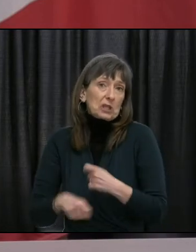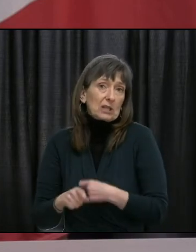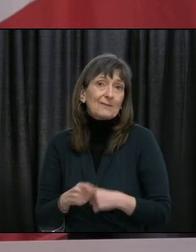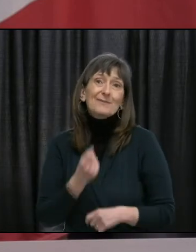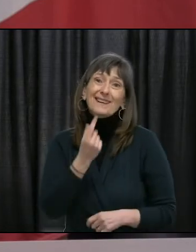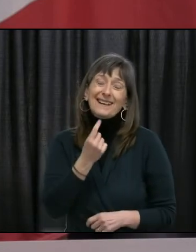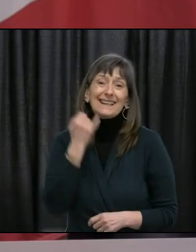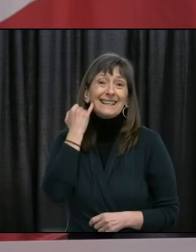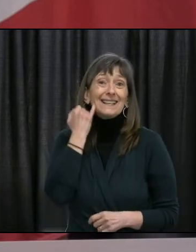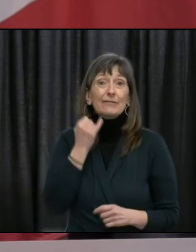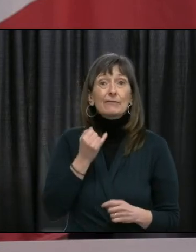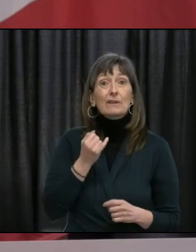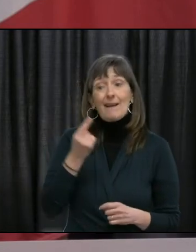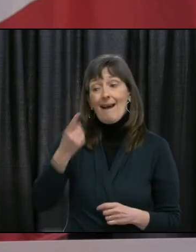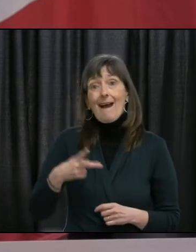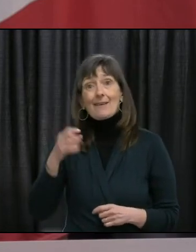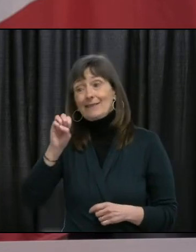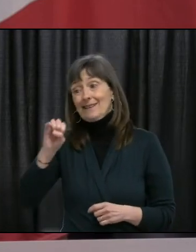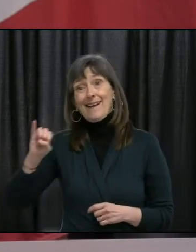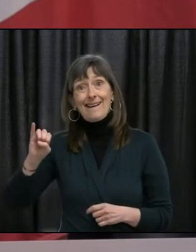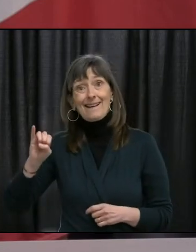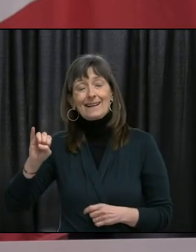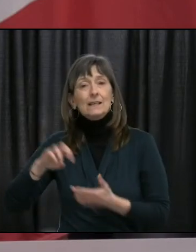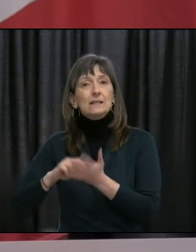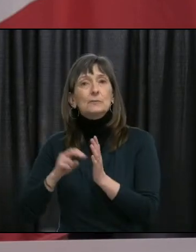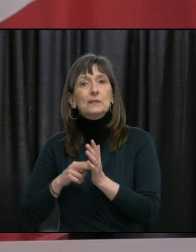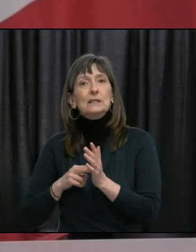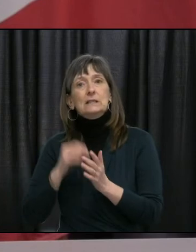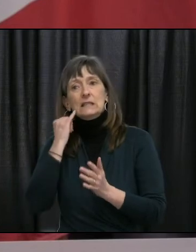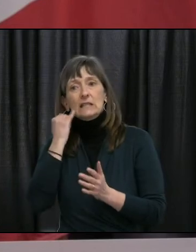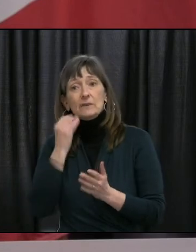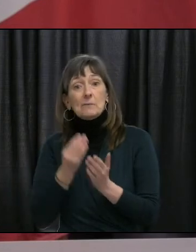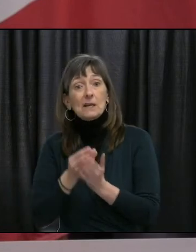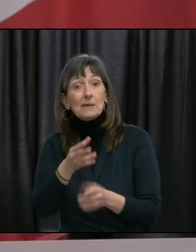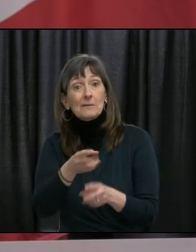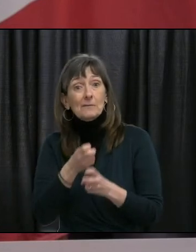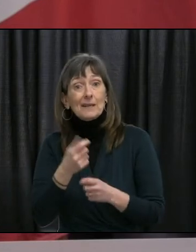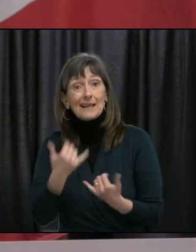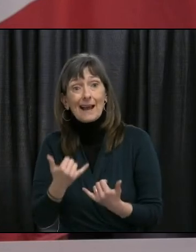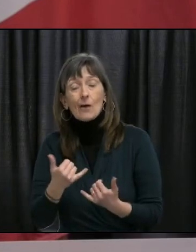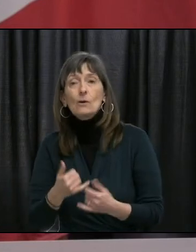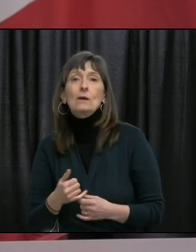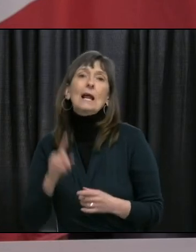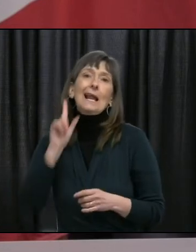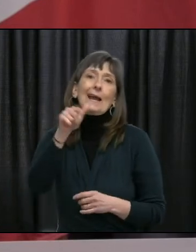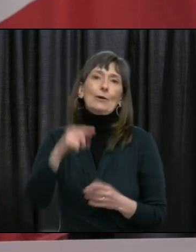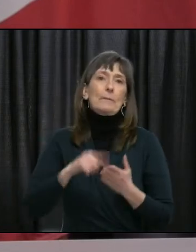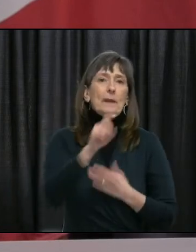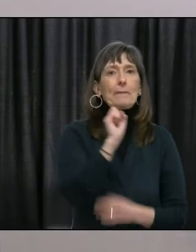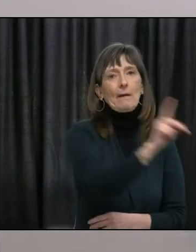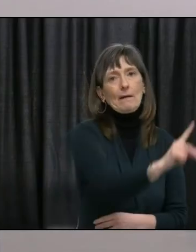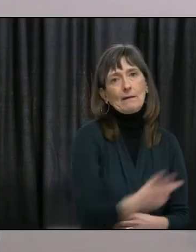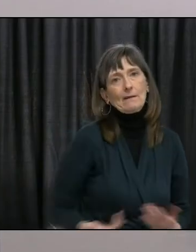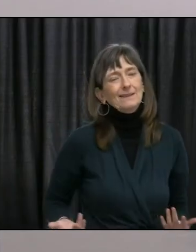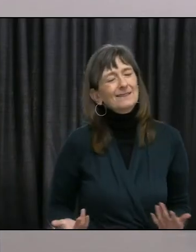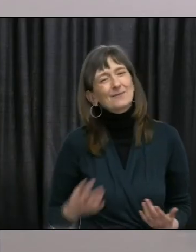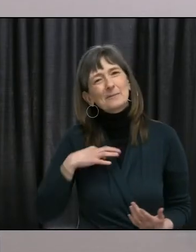EI some of that would have to be repaid too. So this is not something that we have in our plans right now. Thank you.